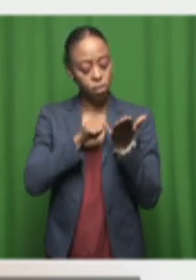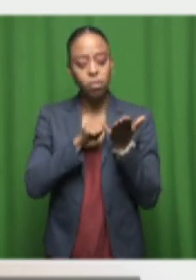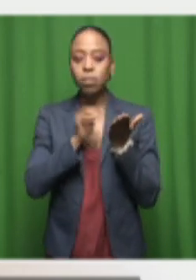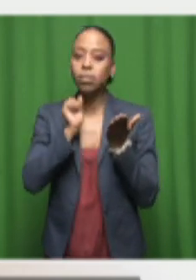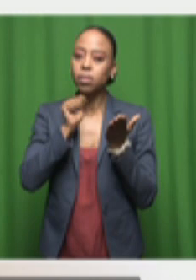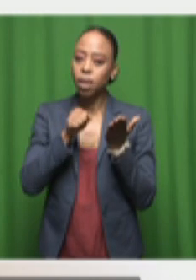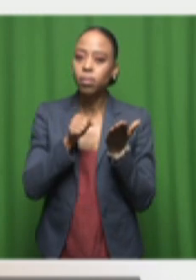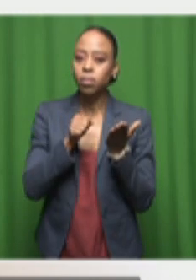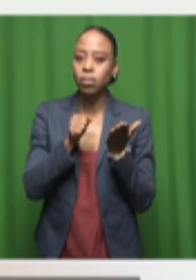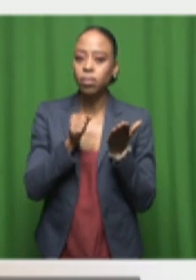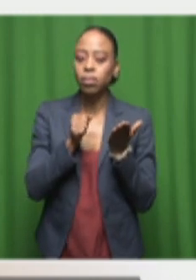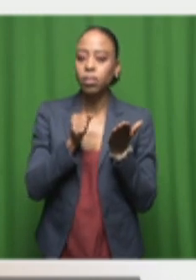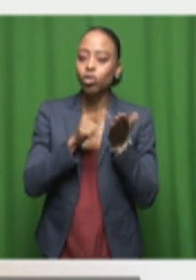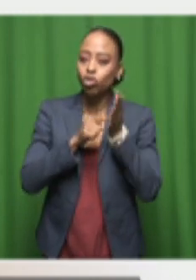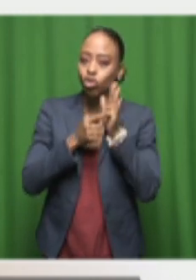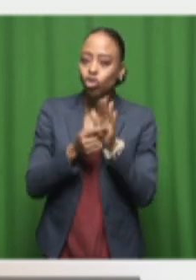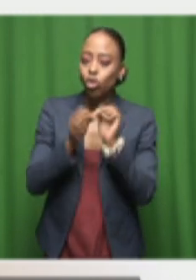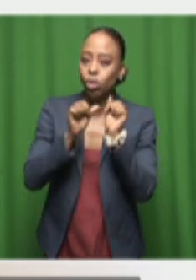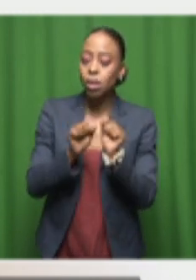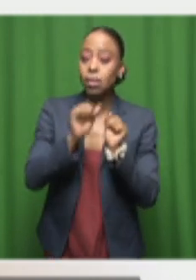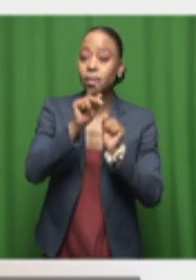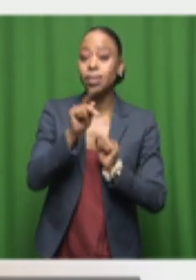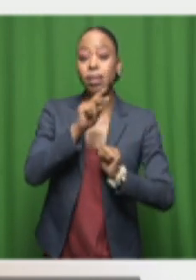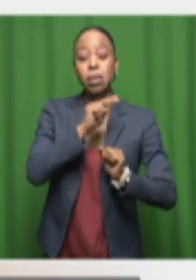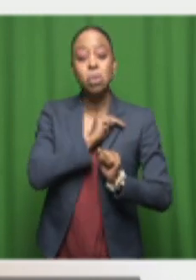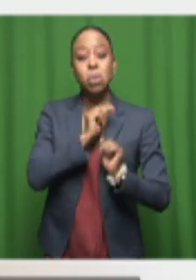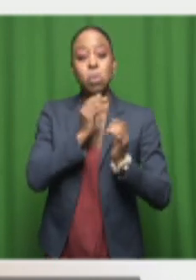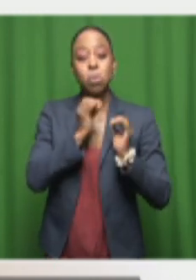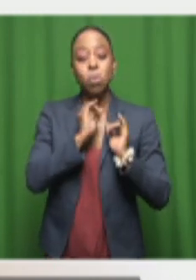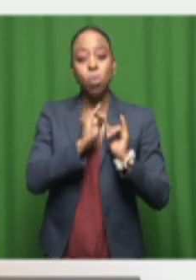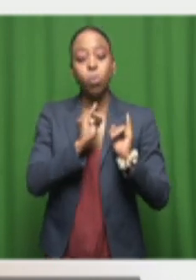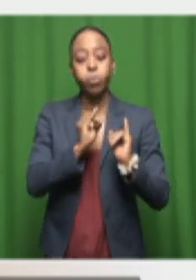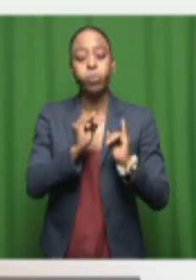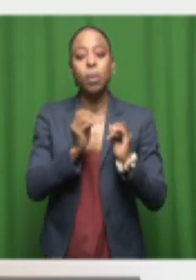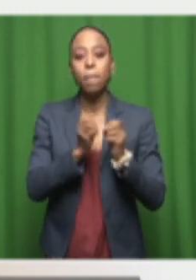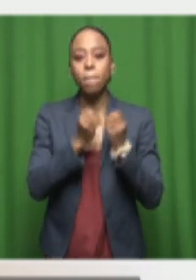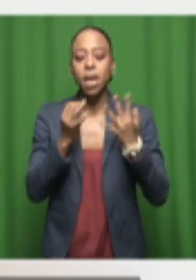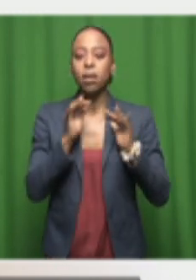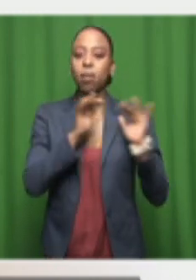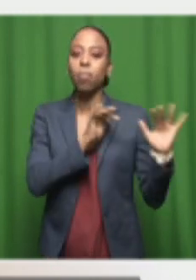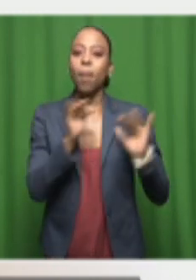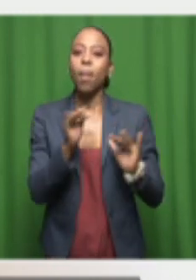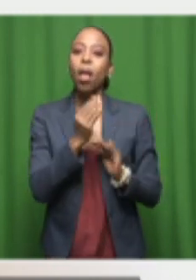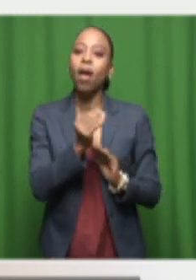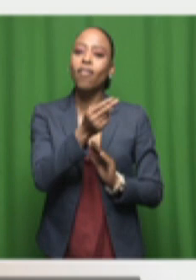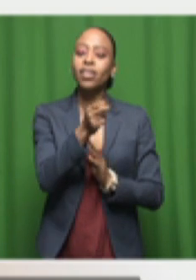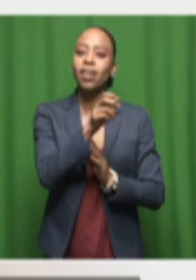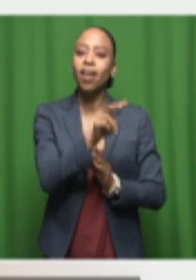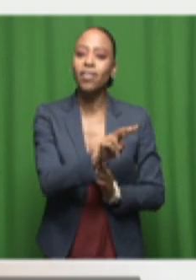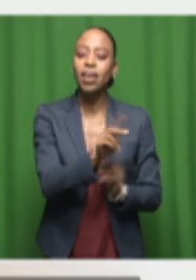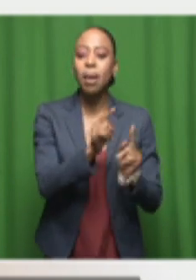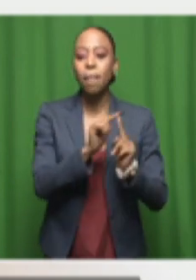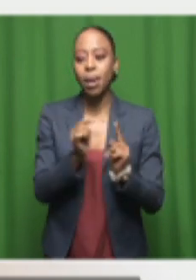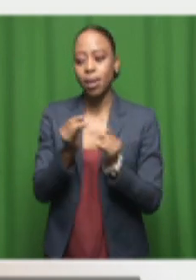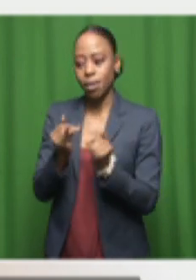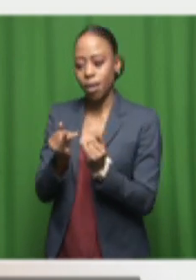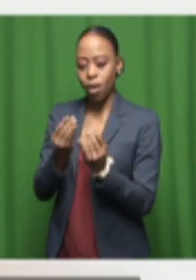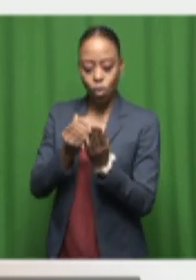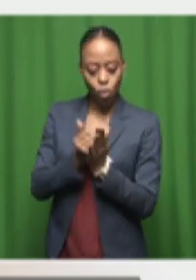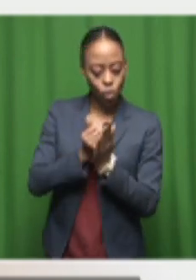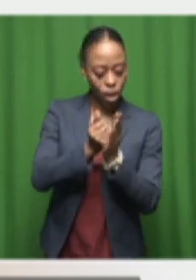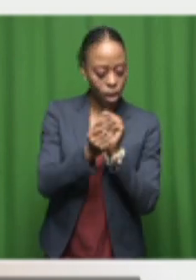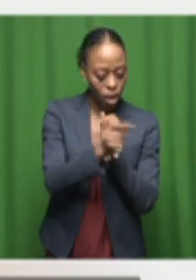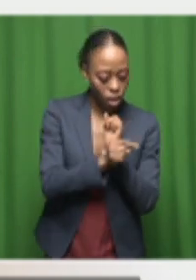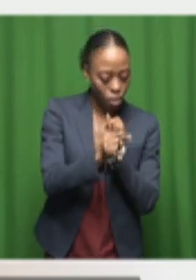and acknowledging that KZN is the epicenter of infections, the response has been proportionate, I